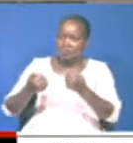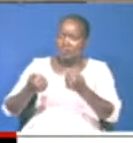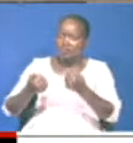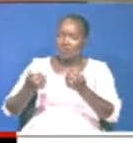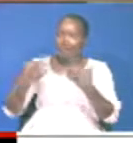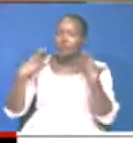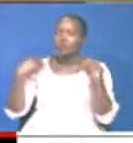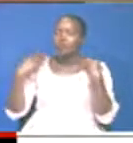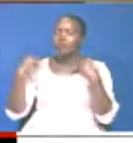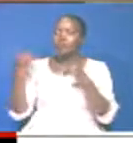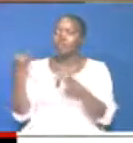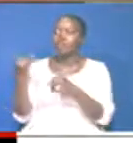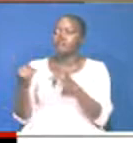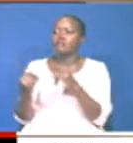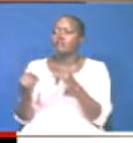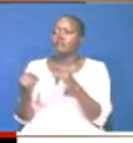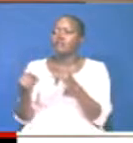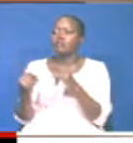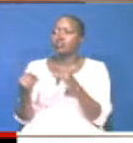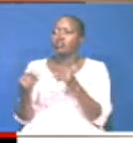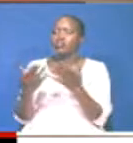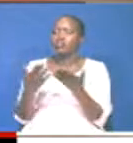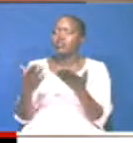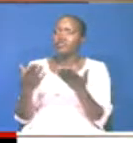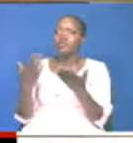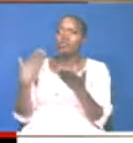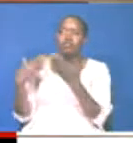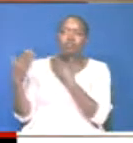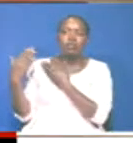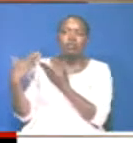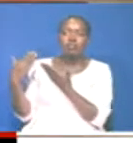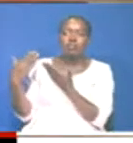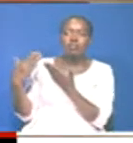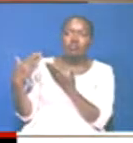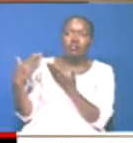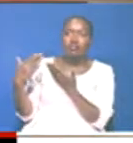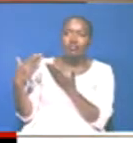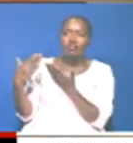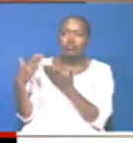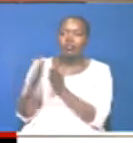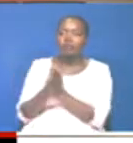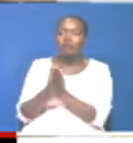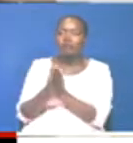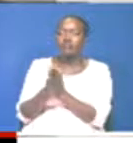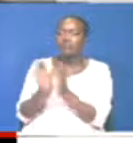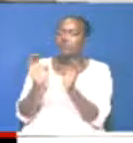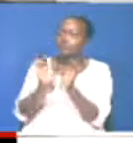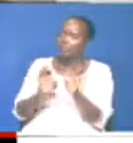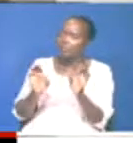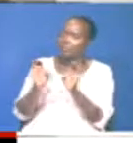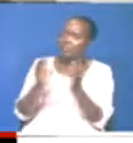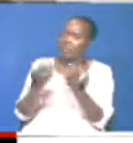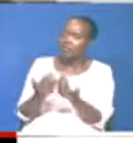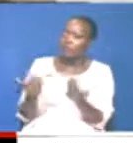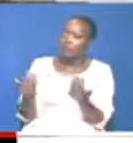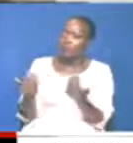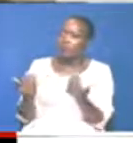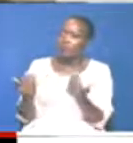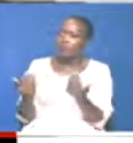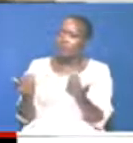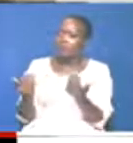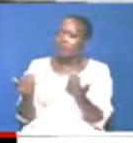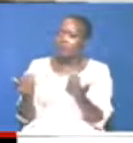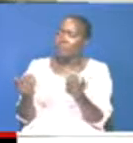Eventually, of course, now, and you know, motorsport, if I can give you the history of motorsport, is kind of like a European thing. Yes. Because with the invention